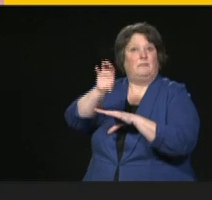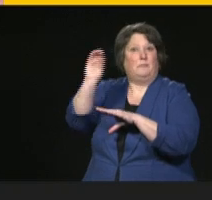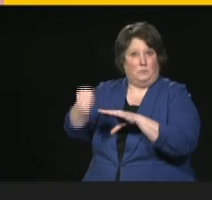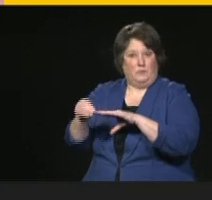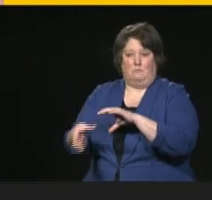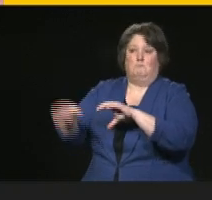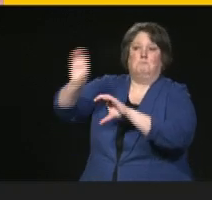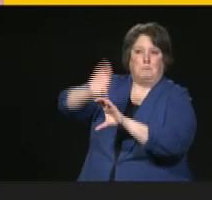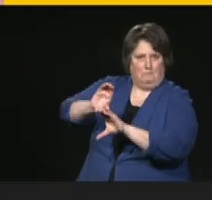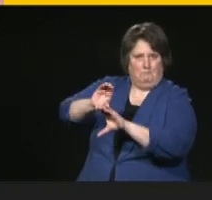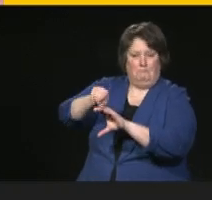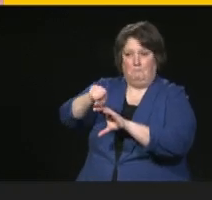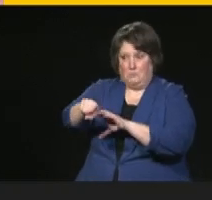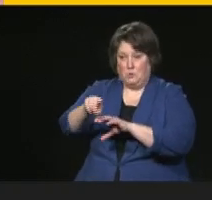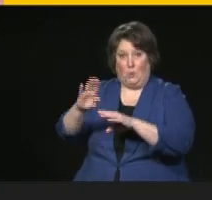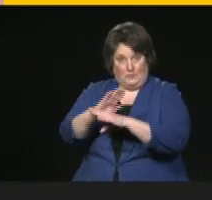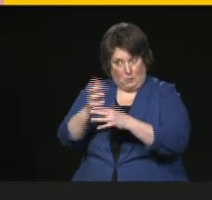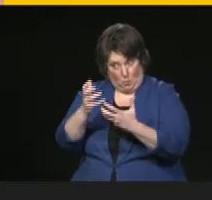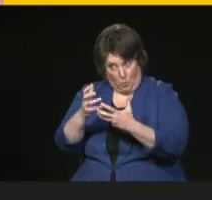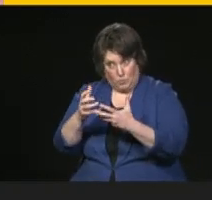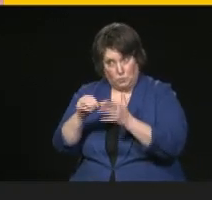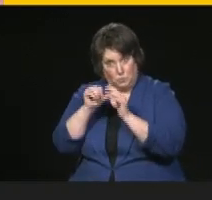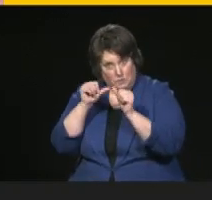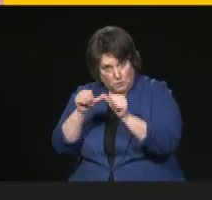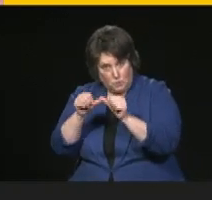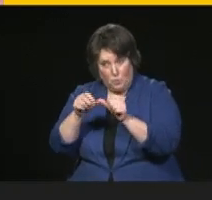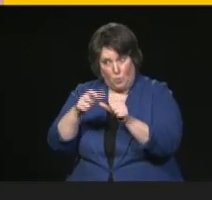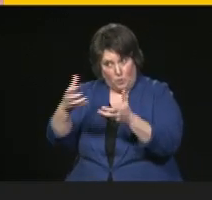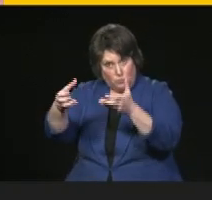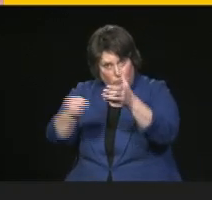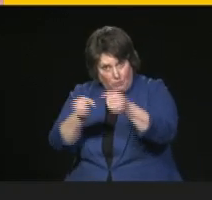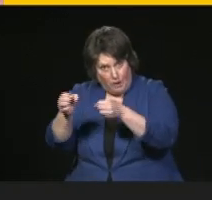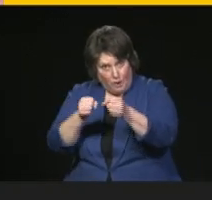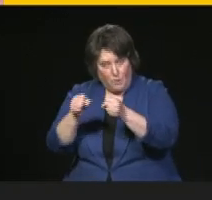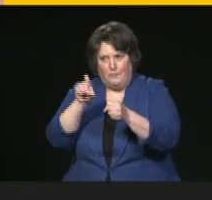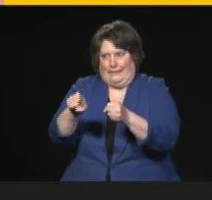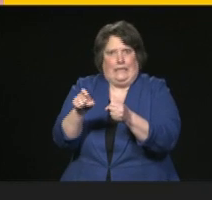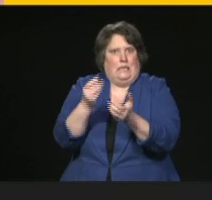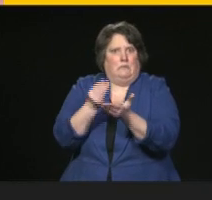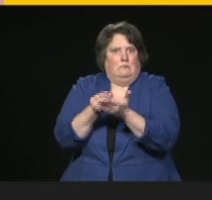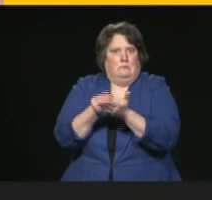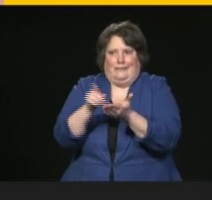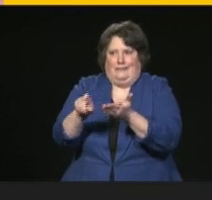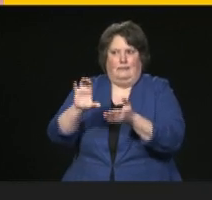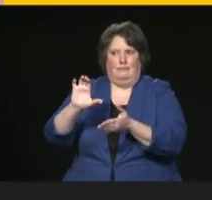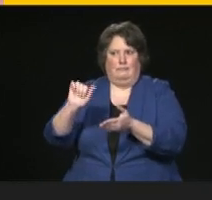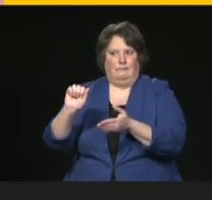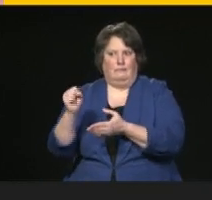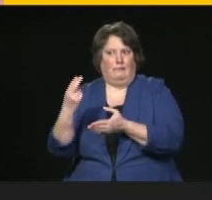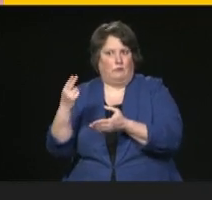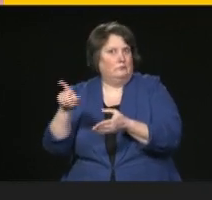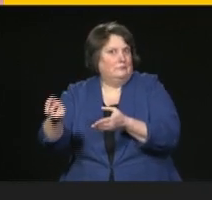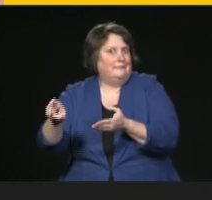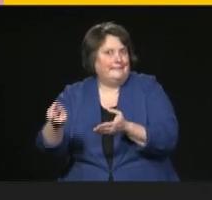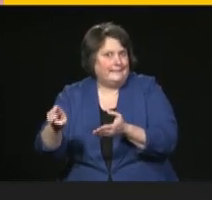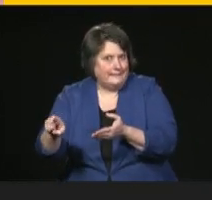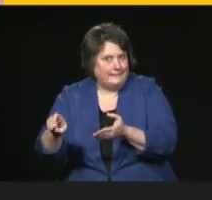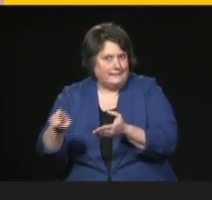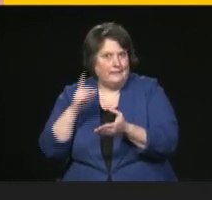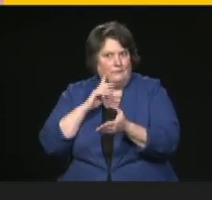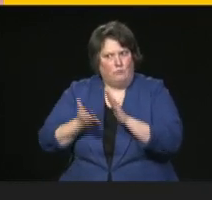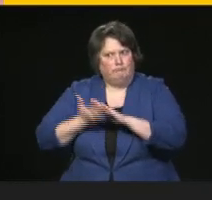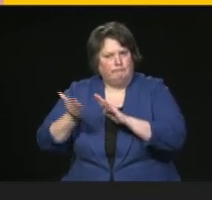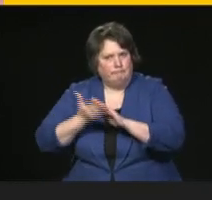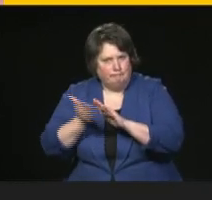hire employees, but they need liquidity. They need money to keep their employees and keep